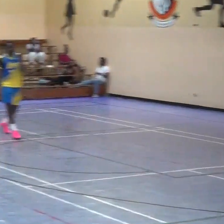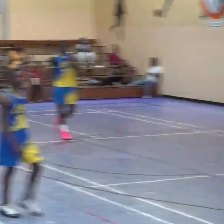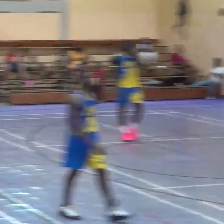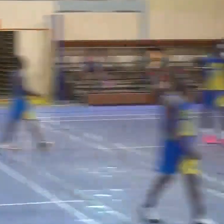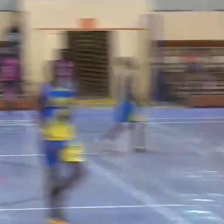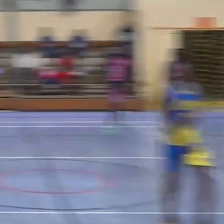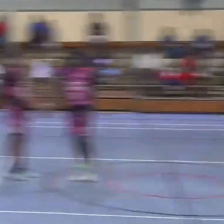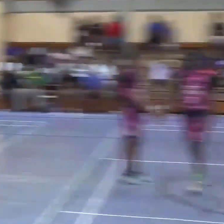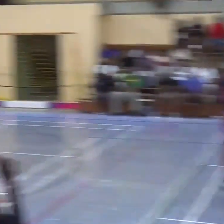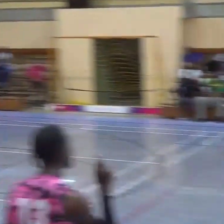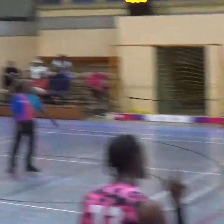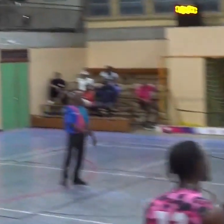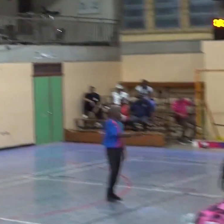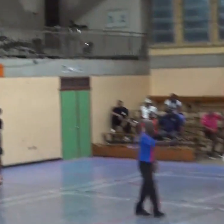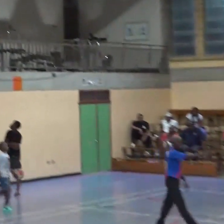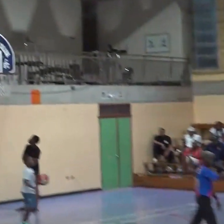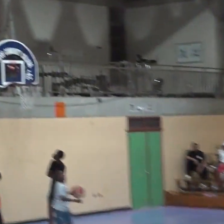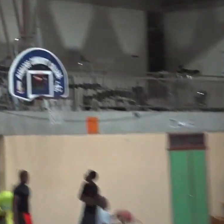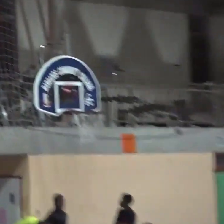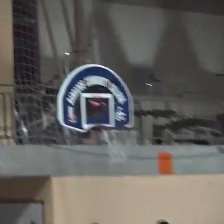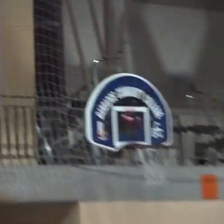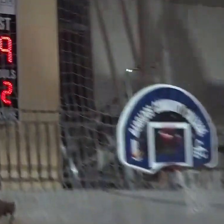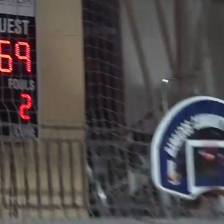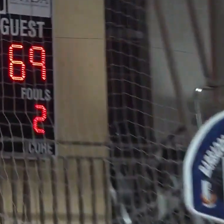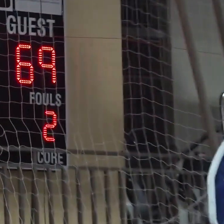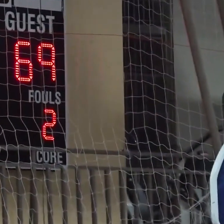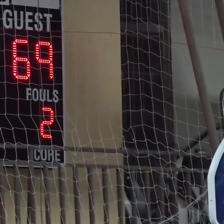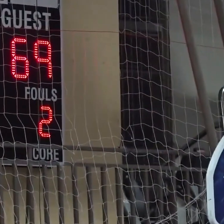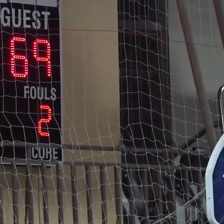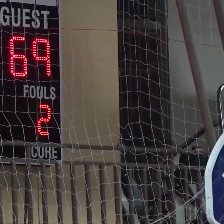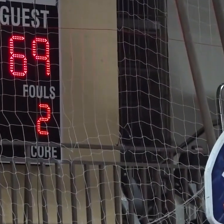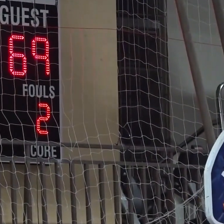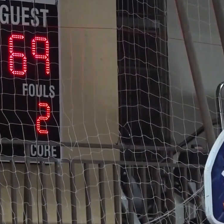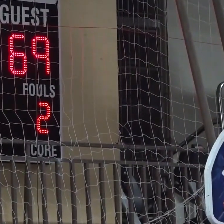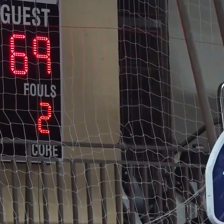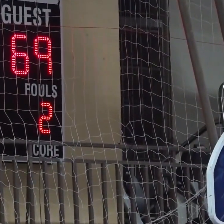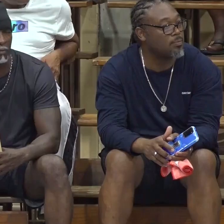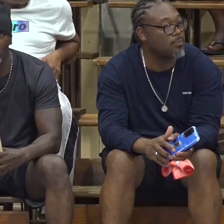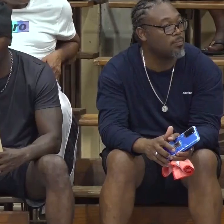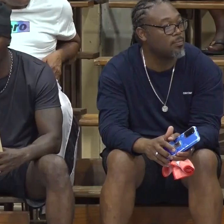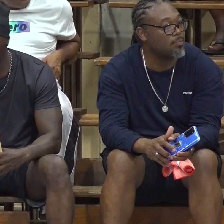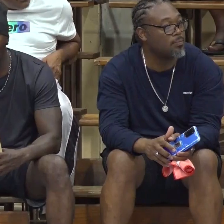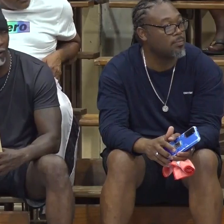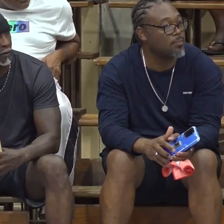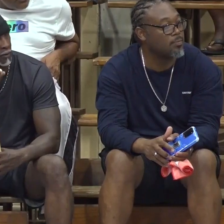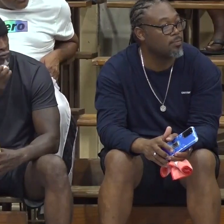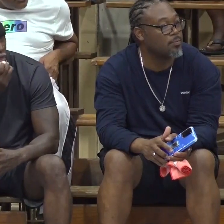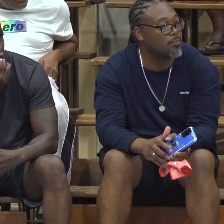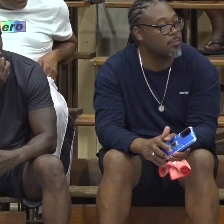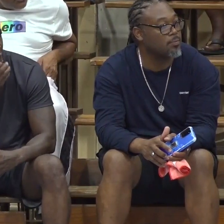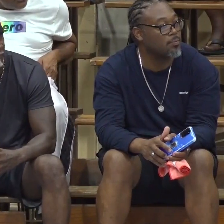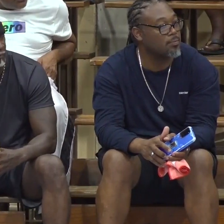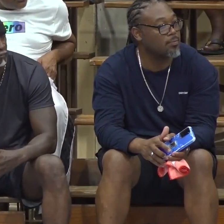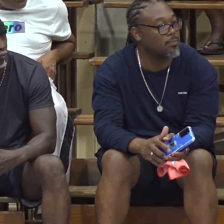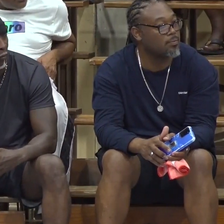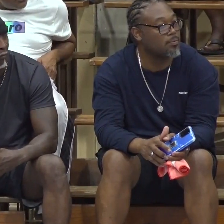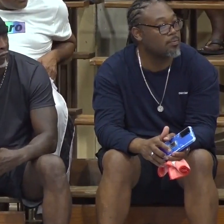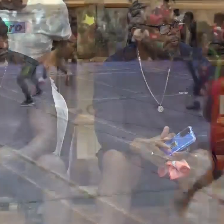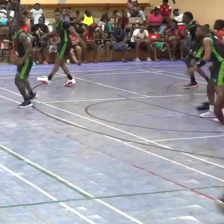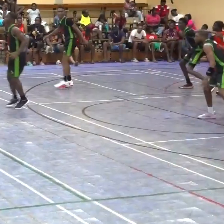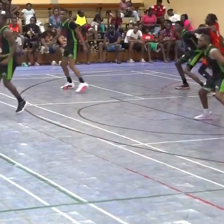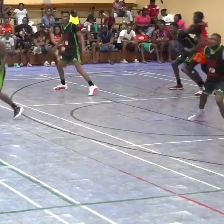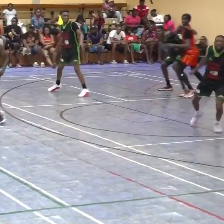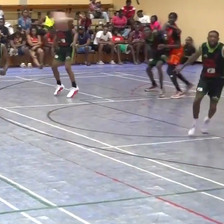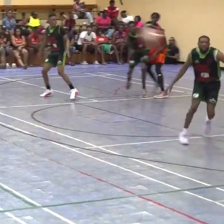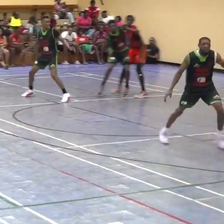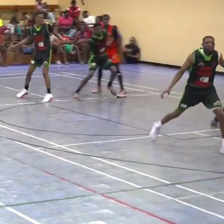this semi-final series with the Lakers at 92-69. Bring out the popcorn, as the Clapham Bulls